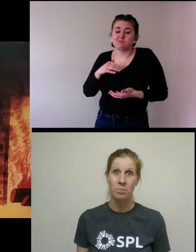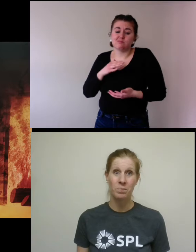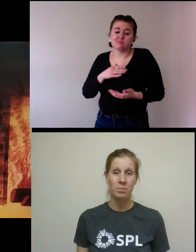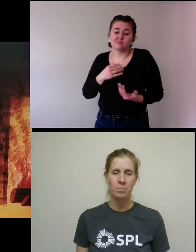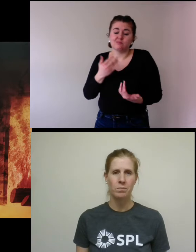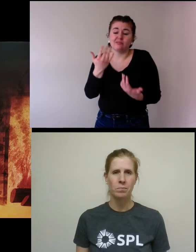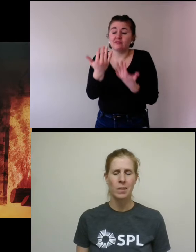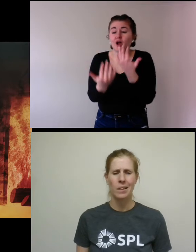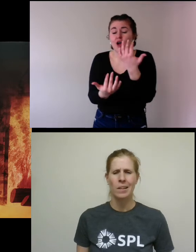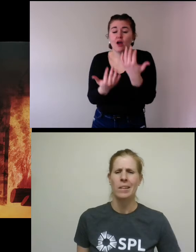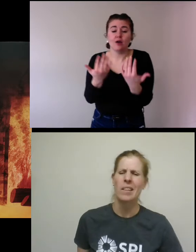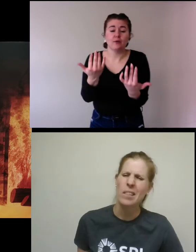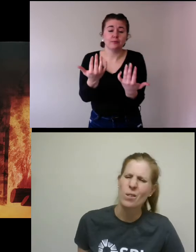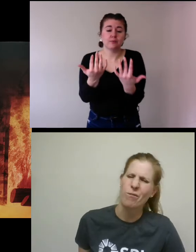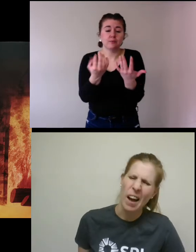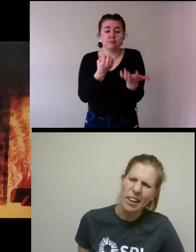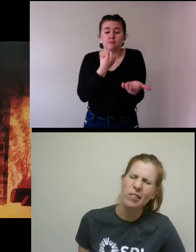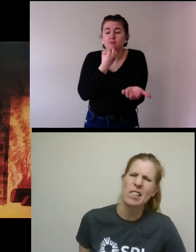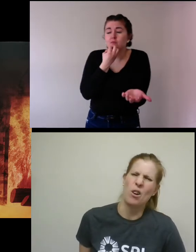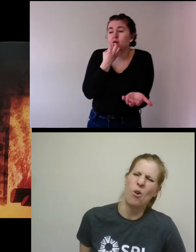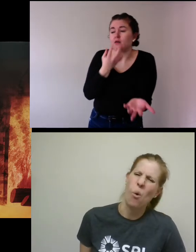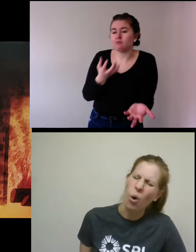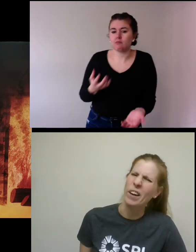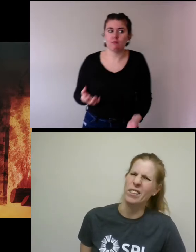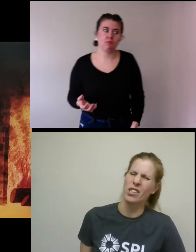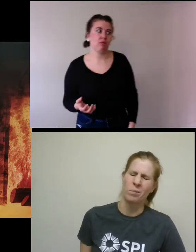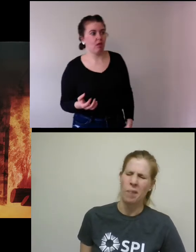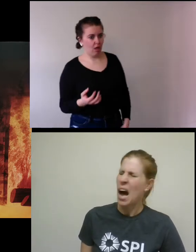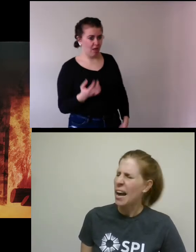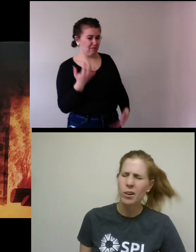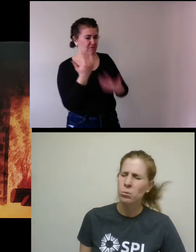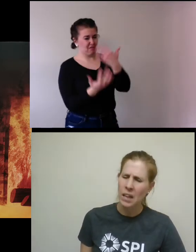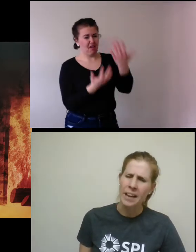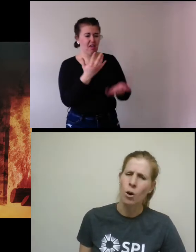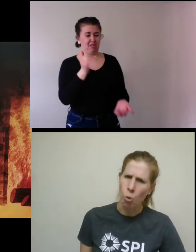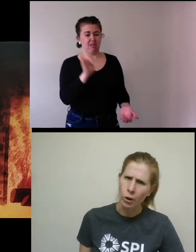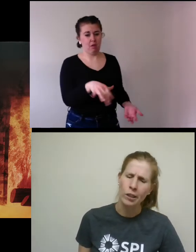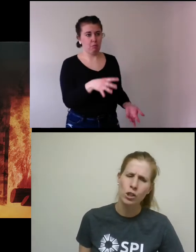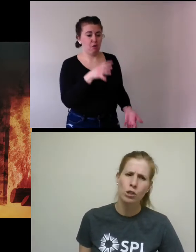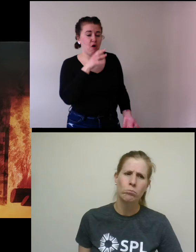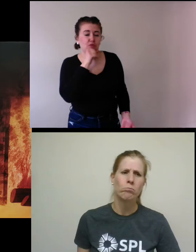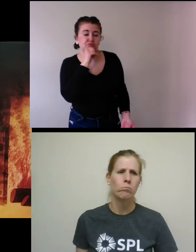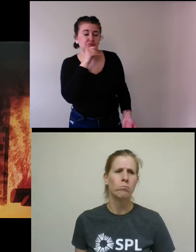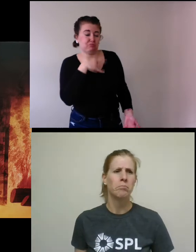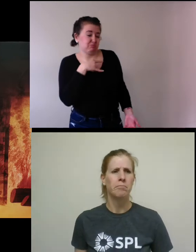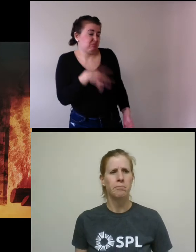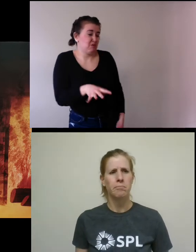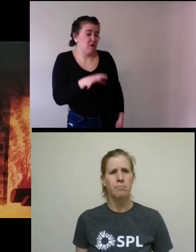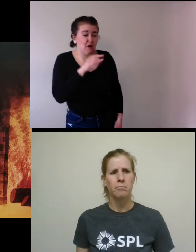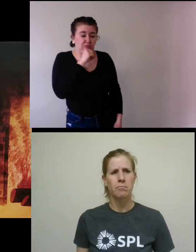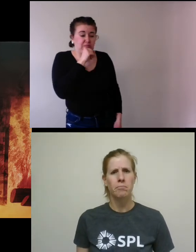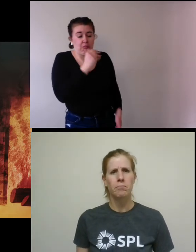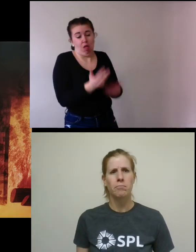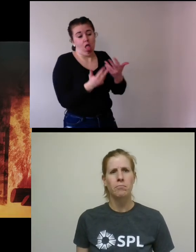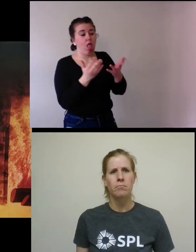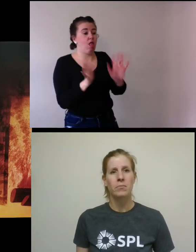fire. This fire is orange. I don't like orange.